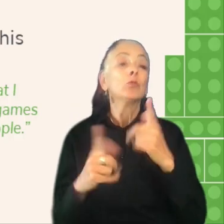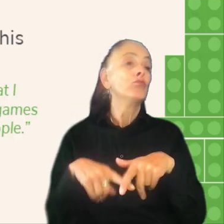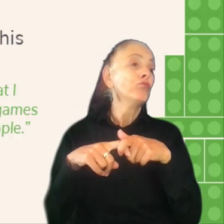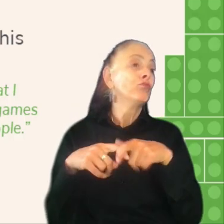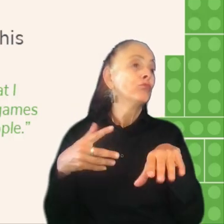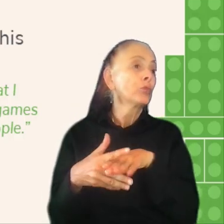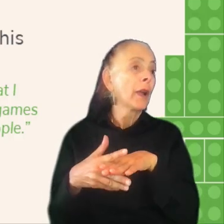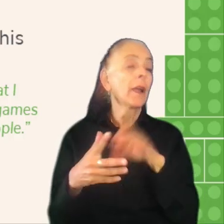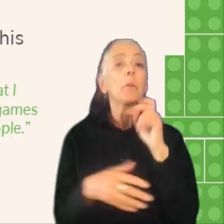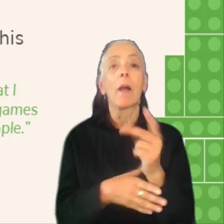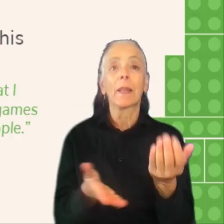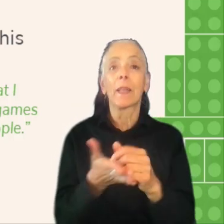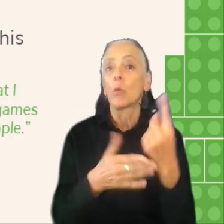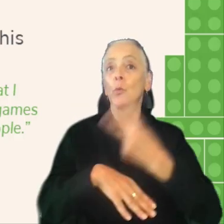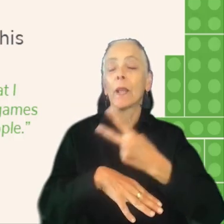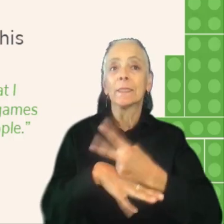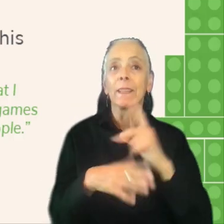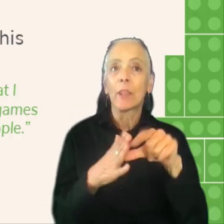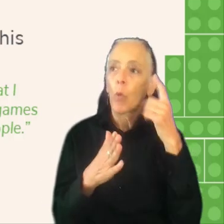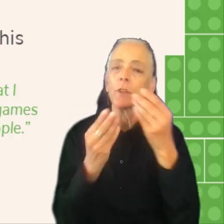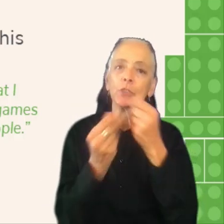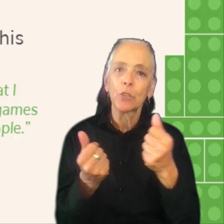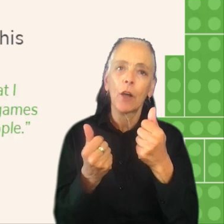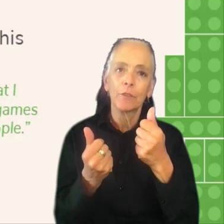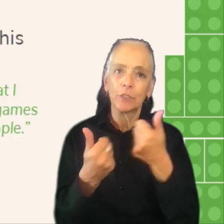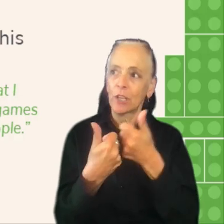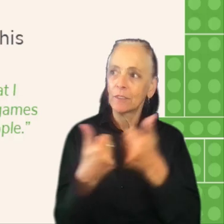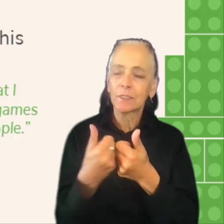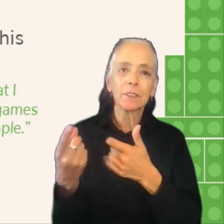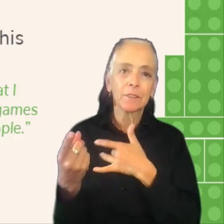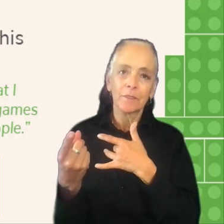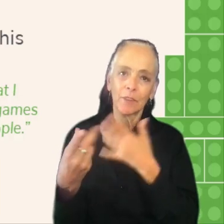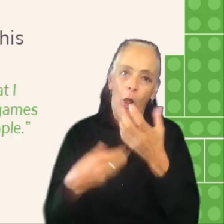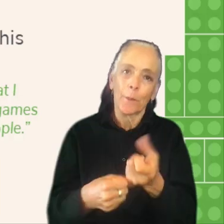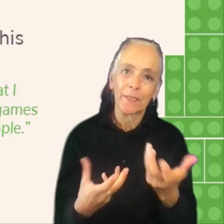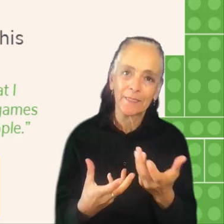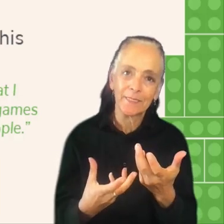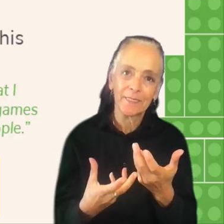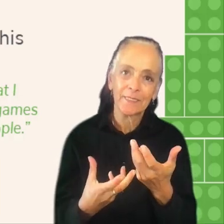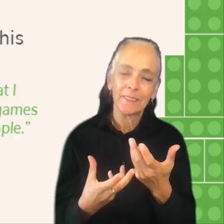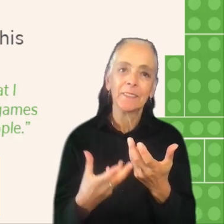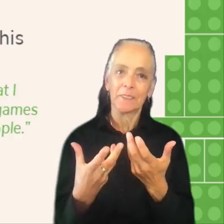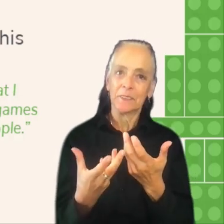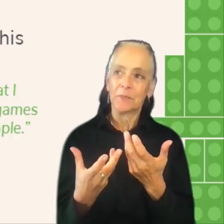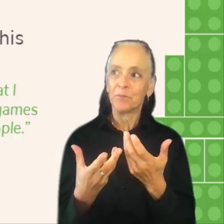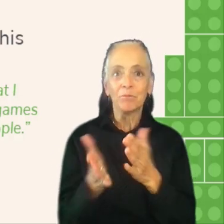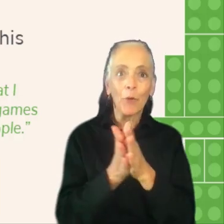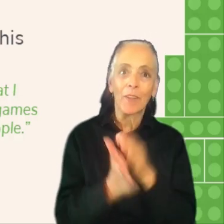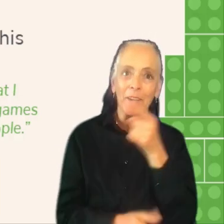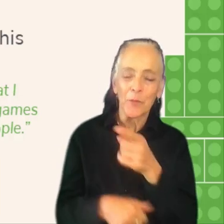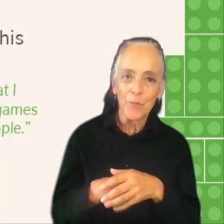a day or two later, because solving the challenges made him feel competent, and that was a really good motivating feeling for